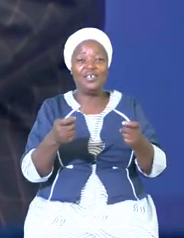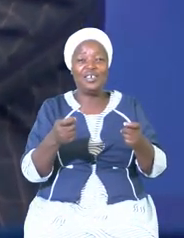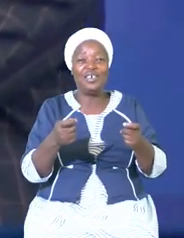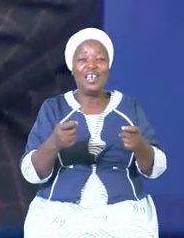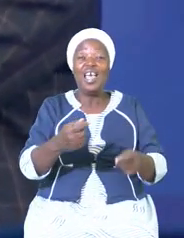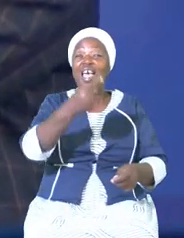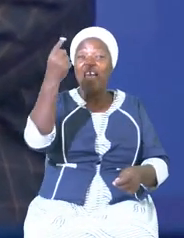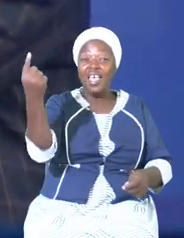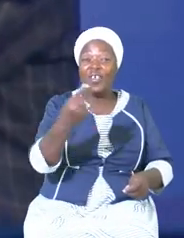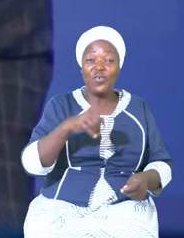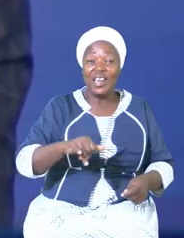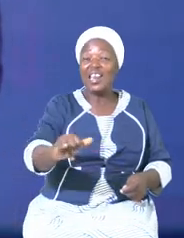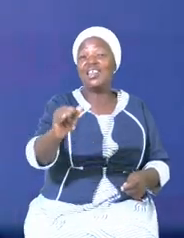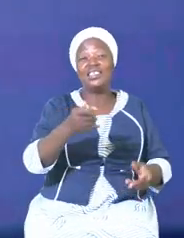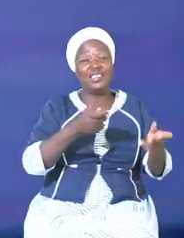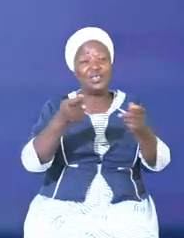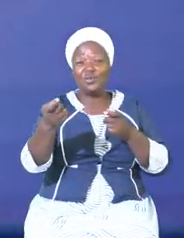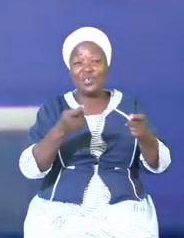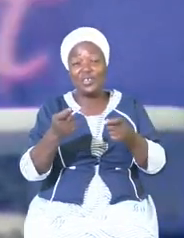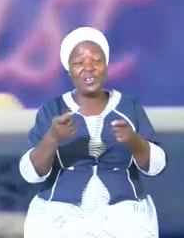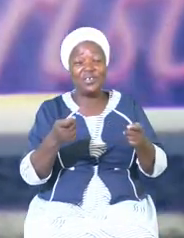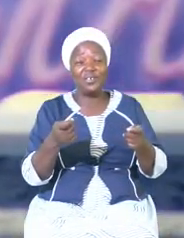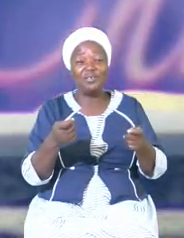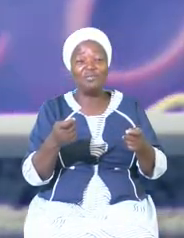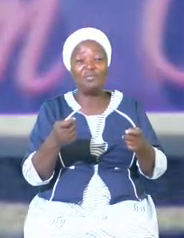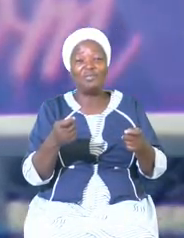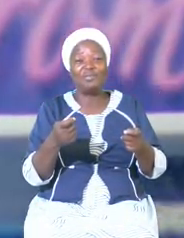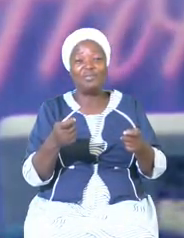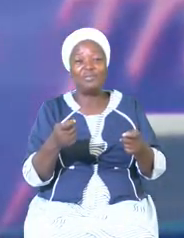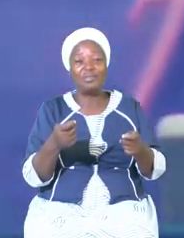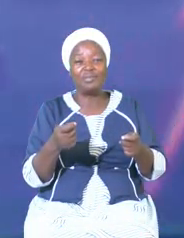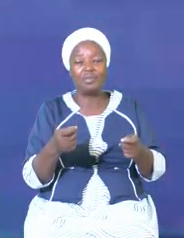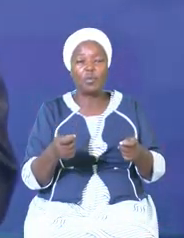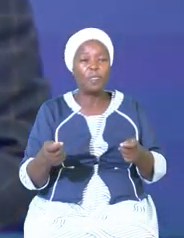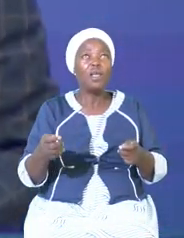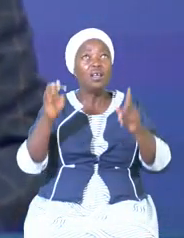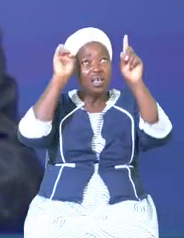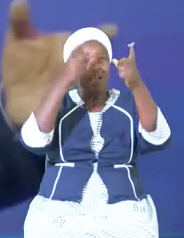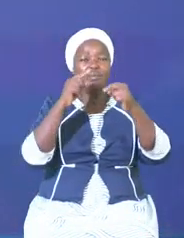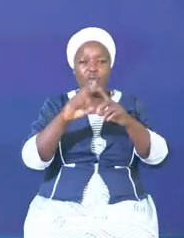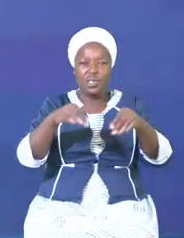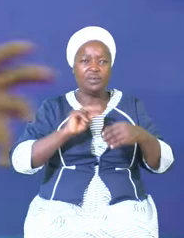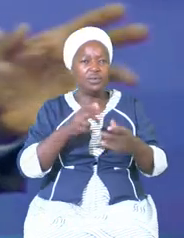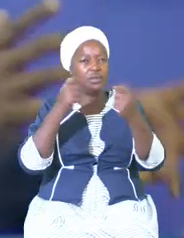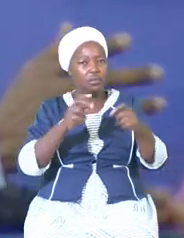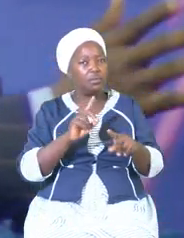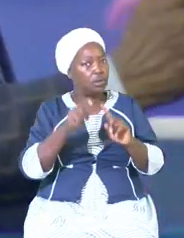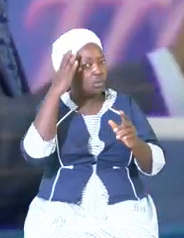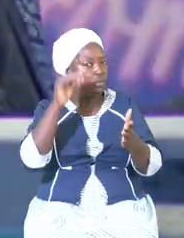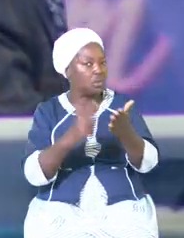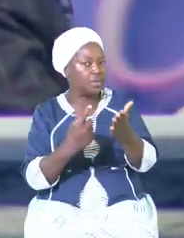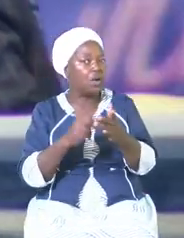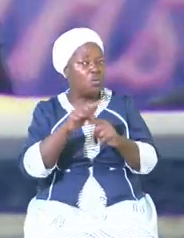Everlasting dominion, shout it out. He comes to give us dominion. You know, sometimes when people come to